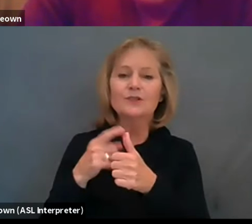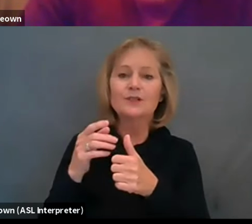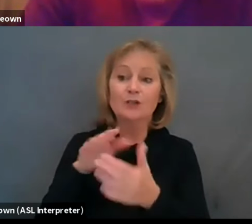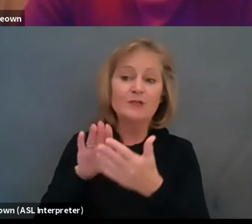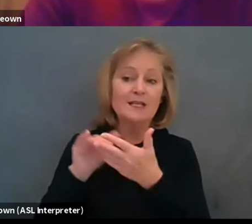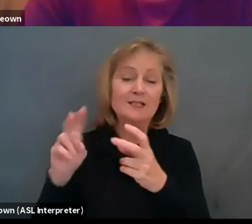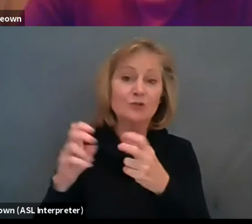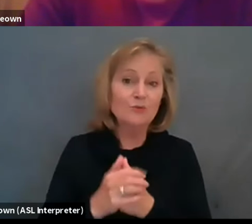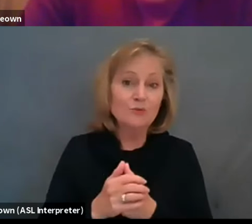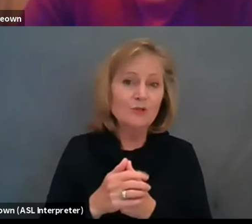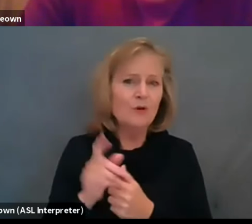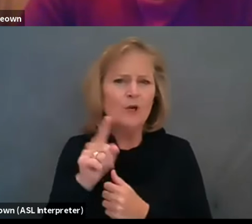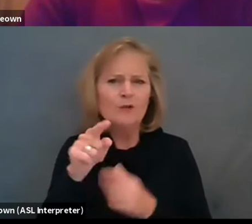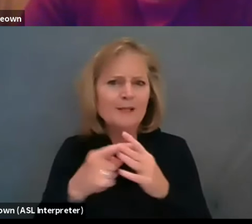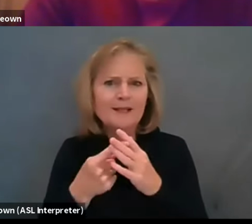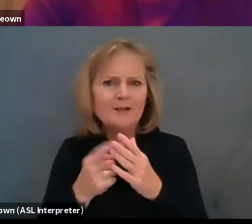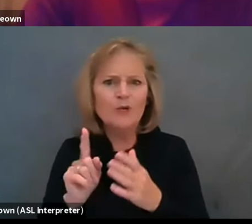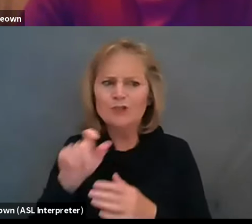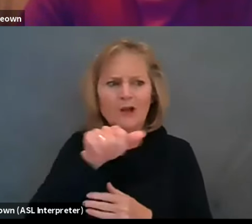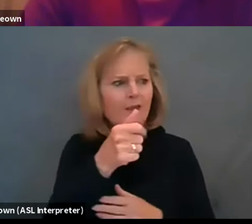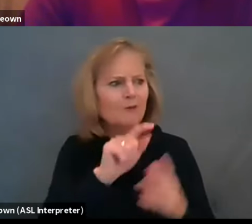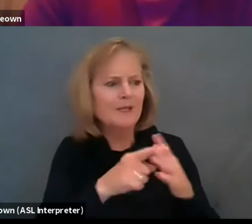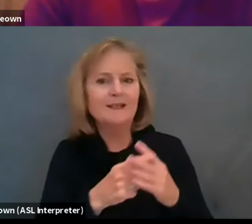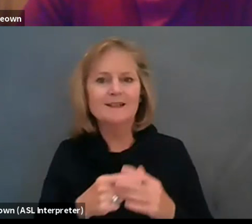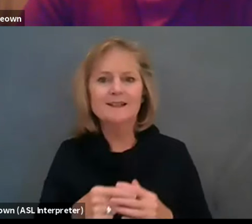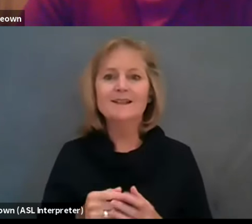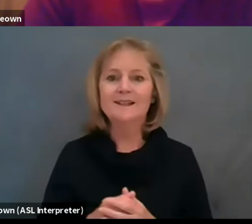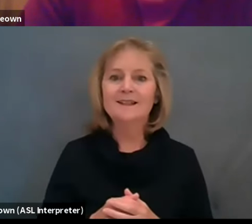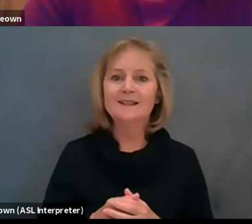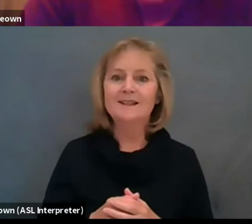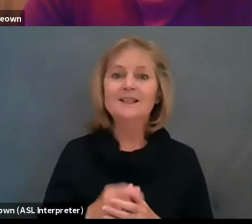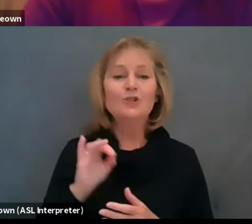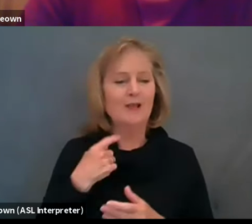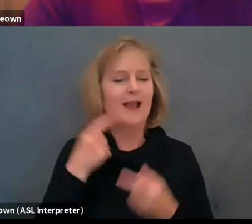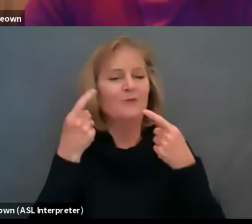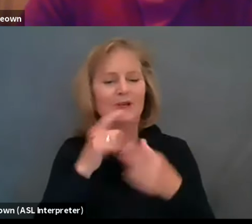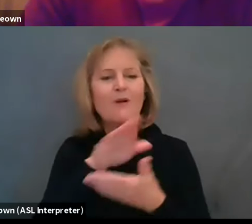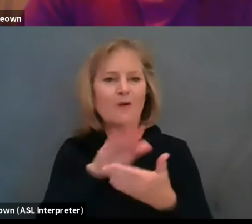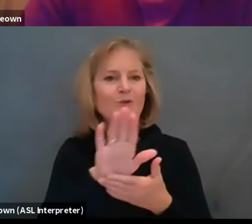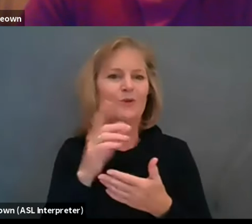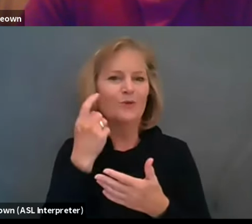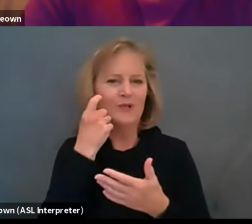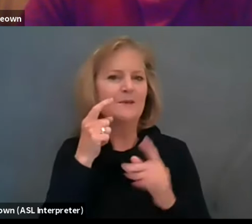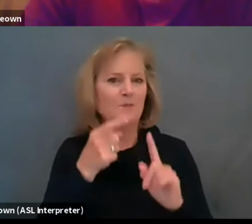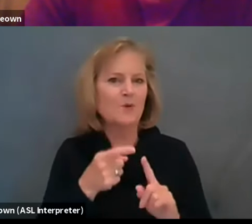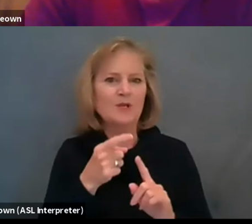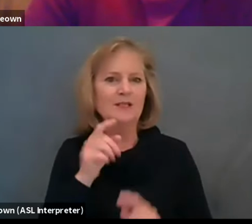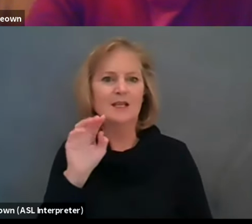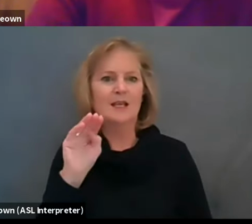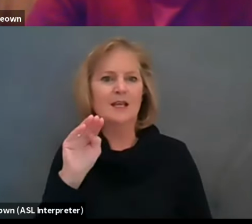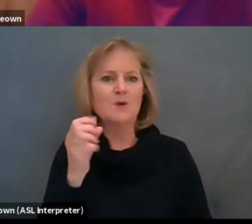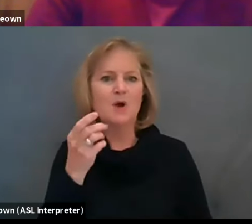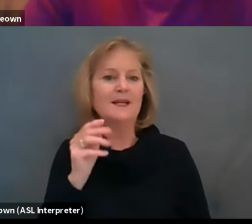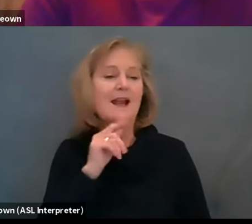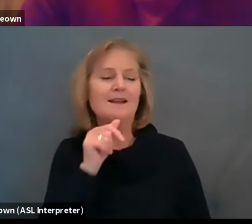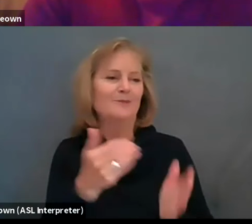issue. So where do you begin, or where should others begin? Well, I agree with all your recent points, Mohamed, so I won't